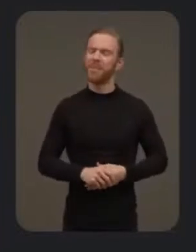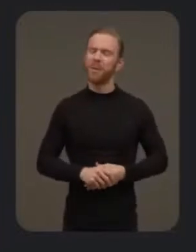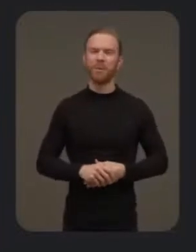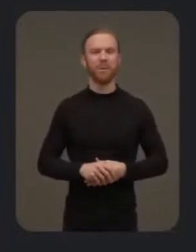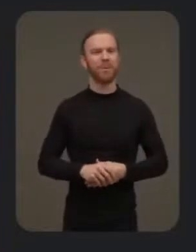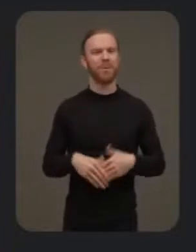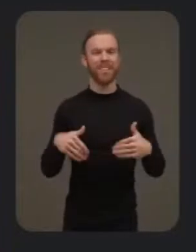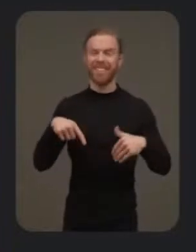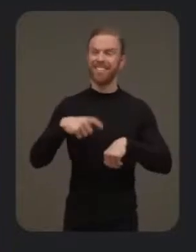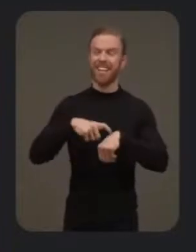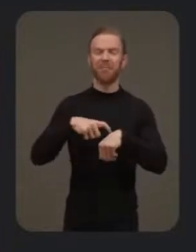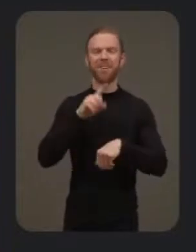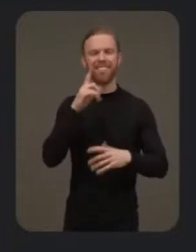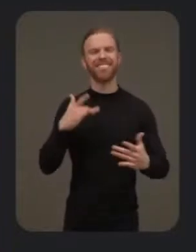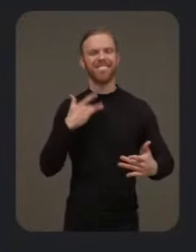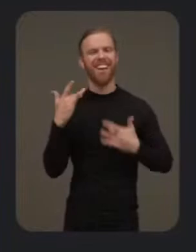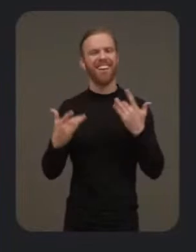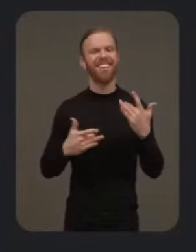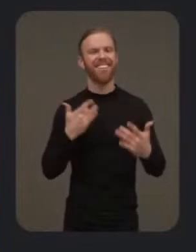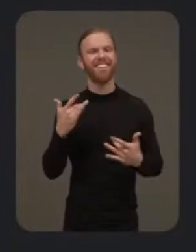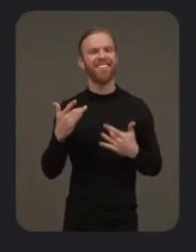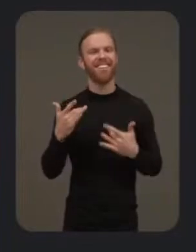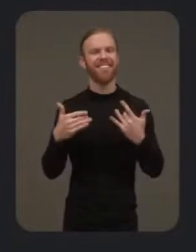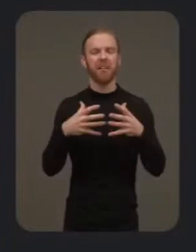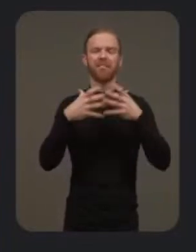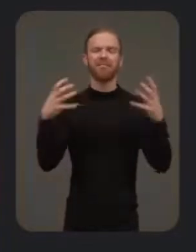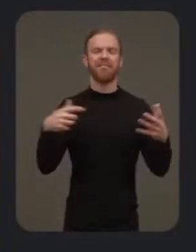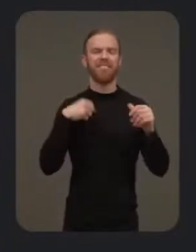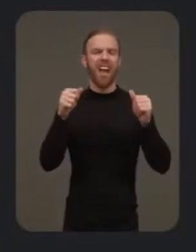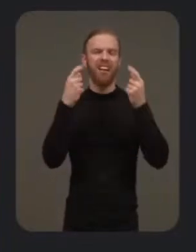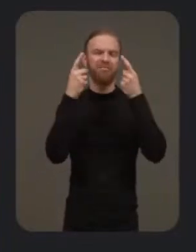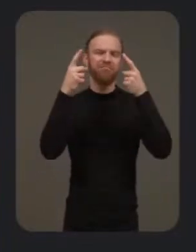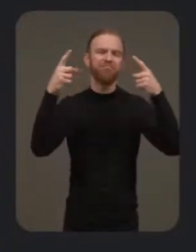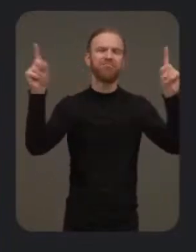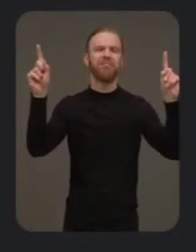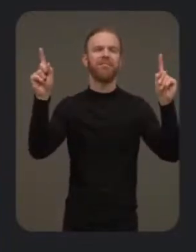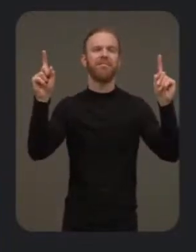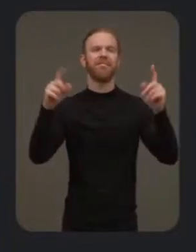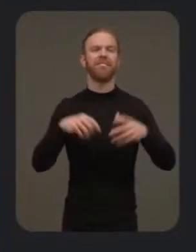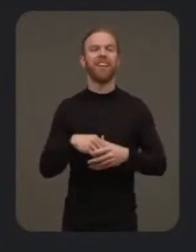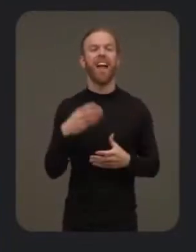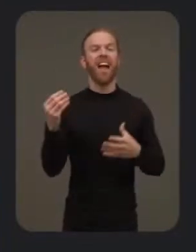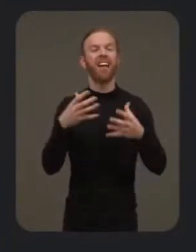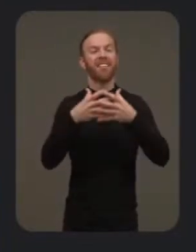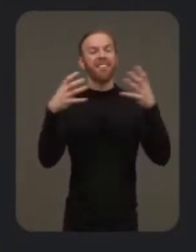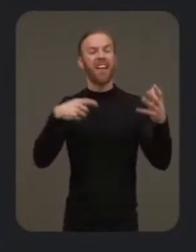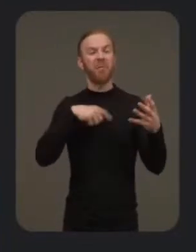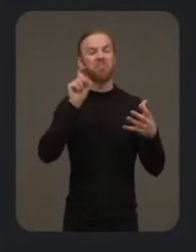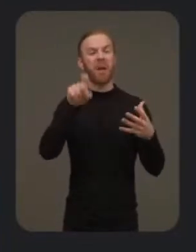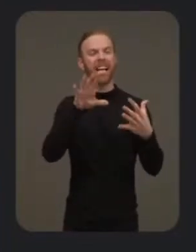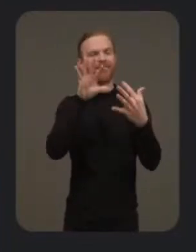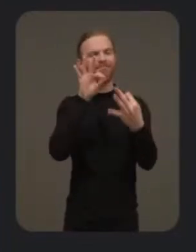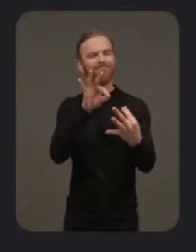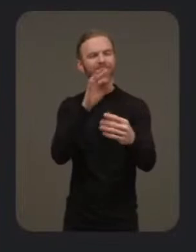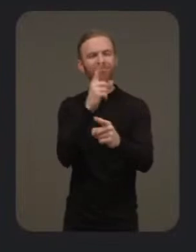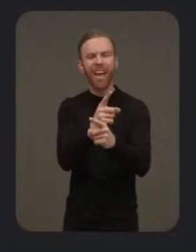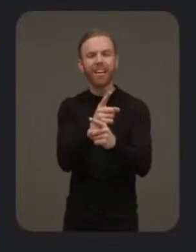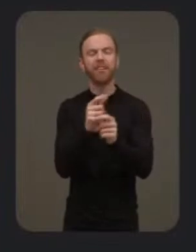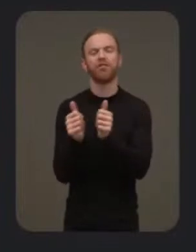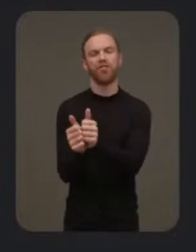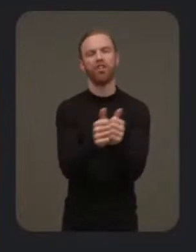It's such an exciting time. There's so much we're going to accomplish and so much we must get right